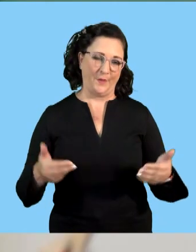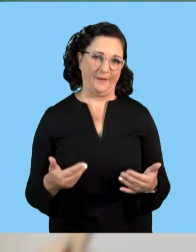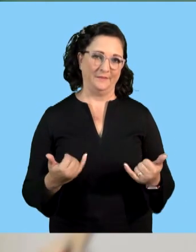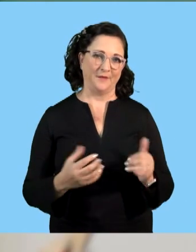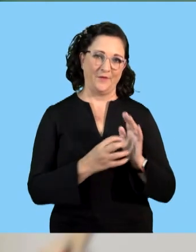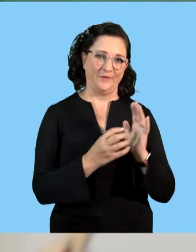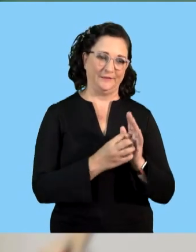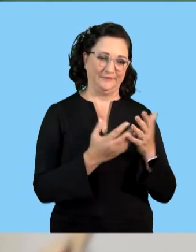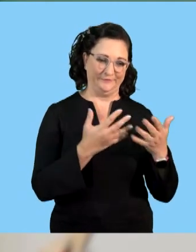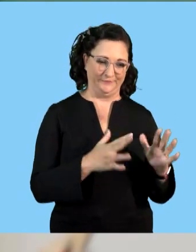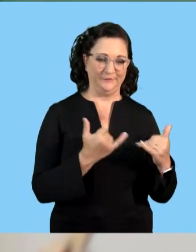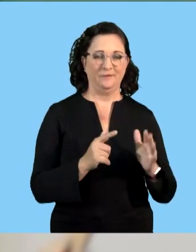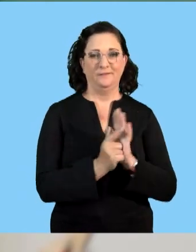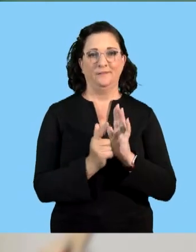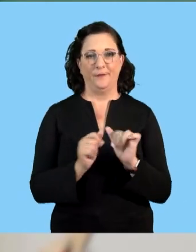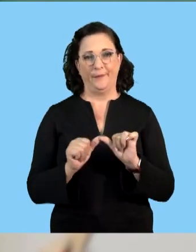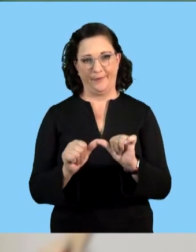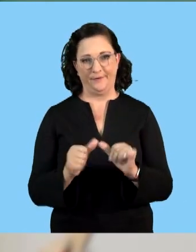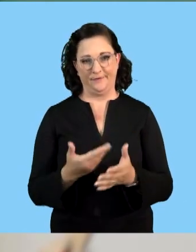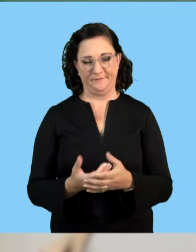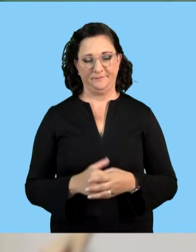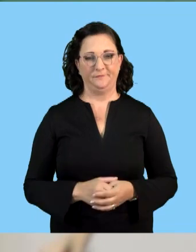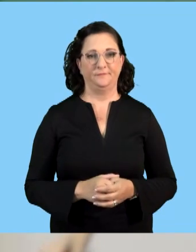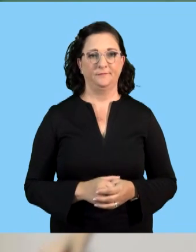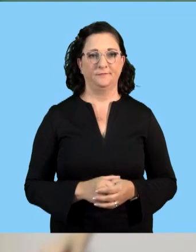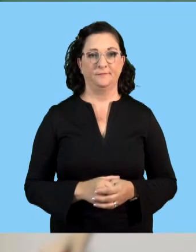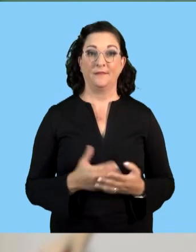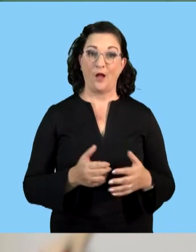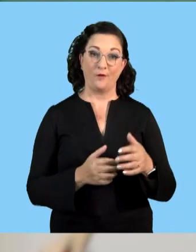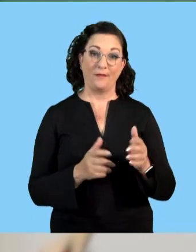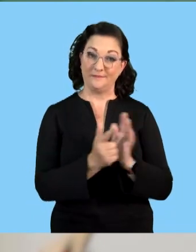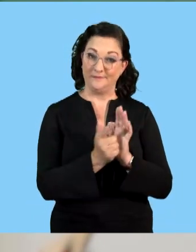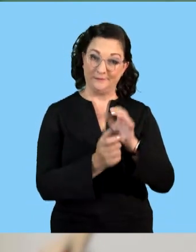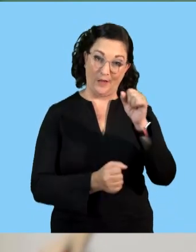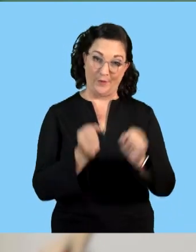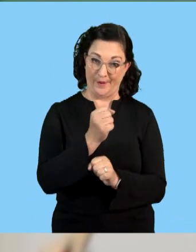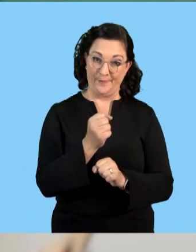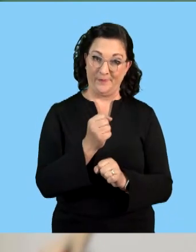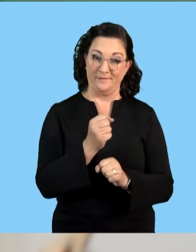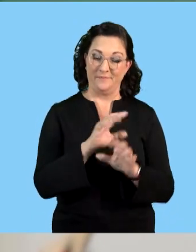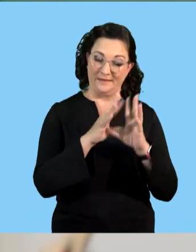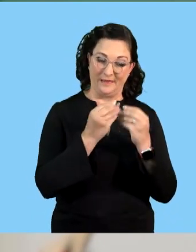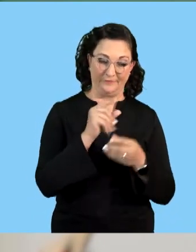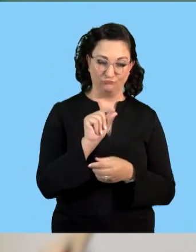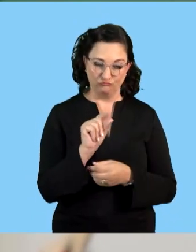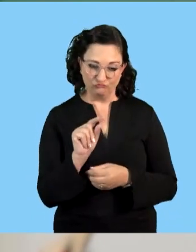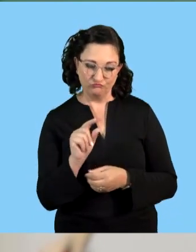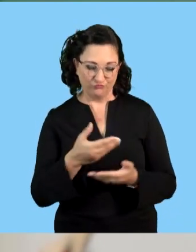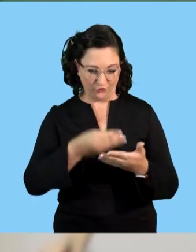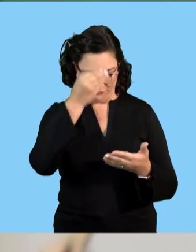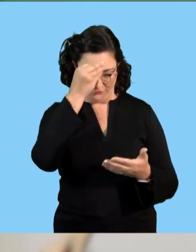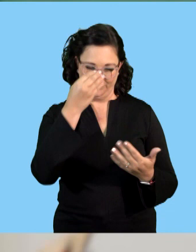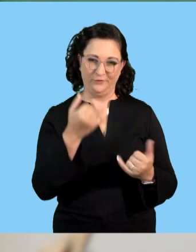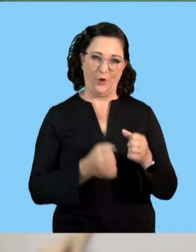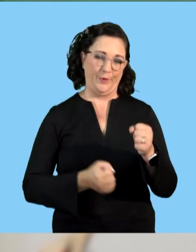Welcome back from the ad break, and let's continue with our lesson. So now we are just going to wrap up our lesson and all the interesting things we learned